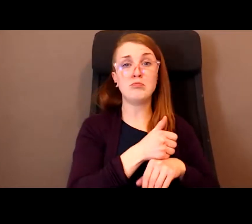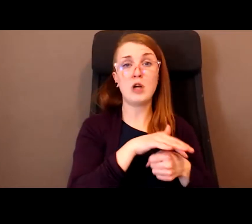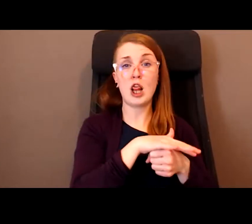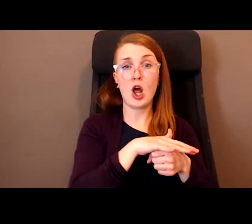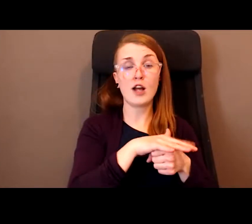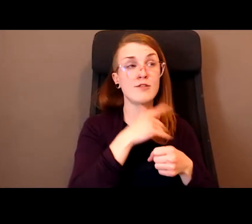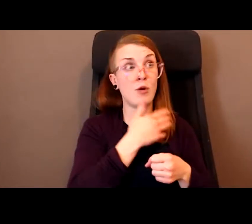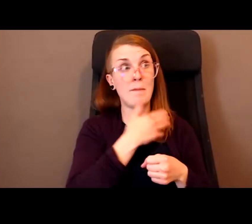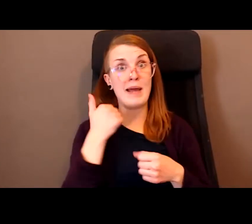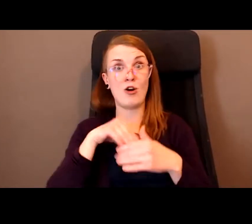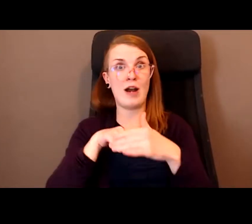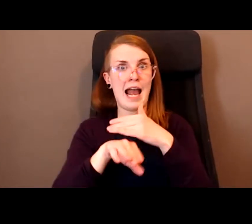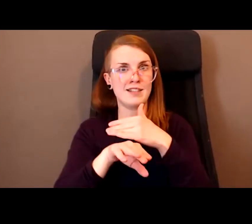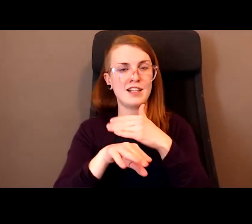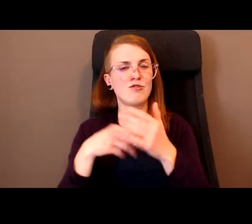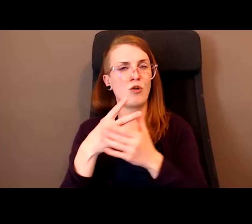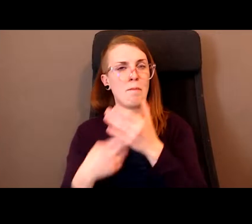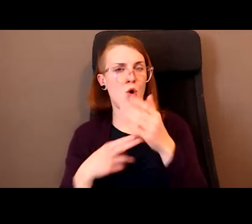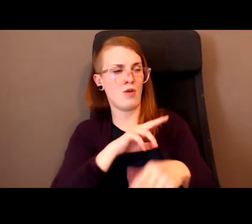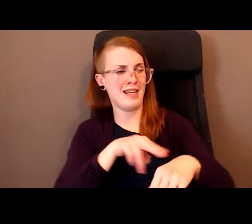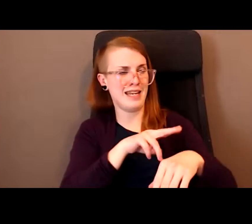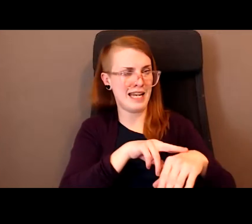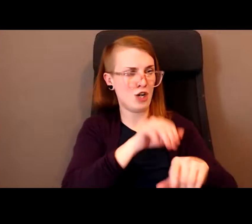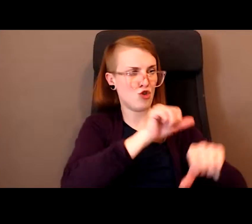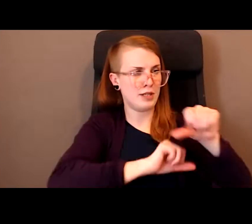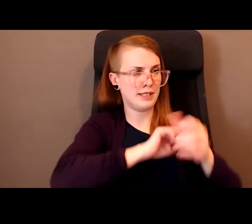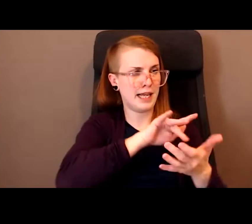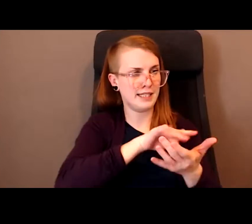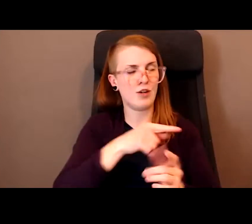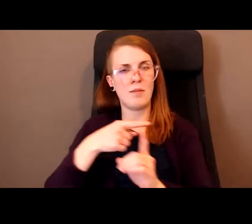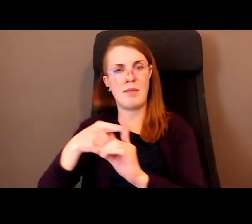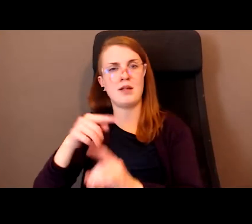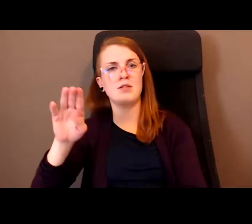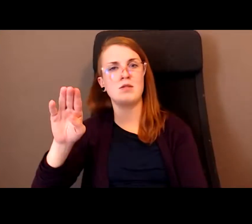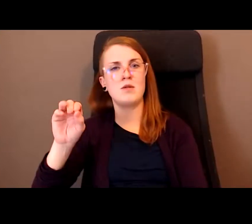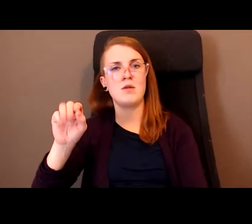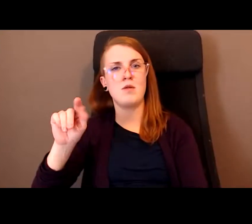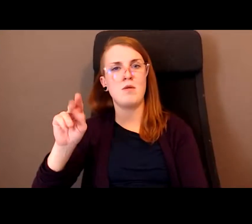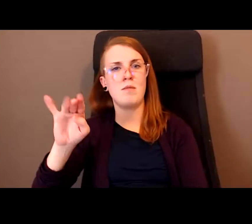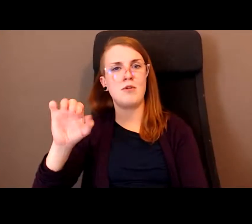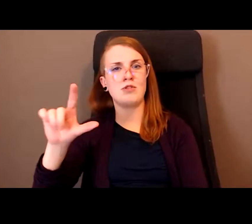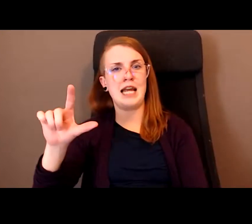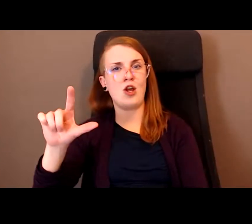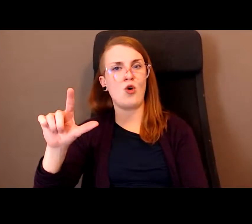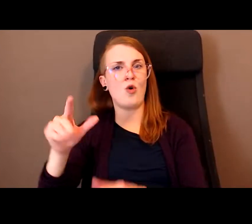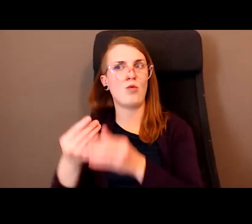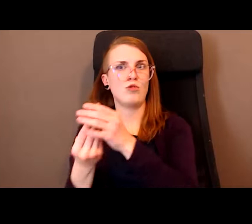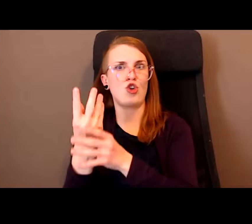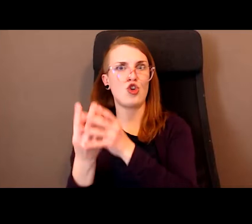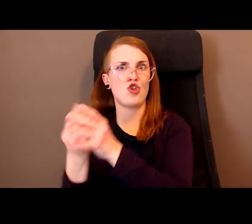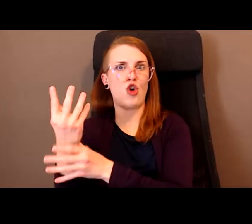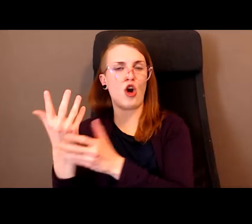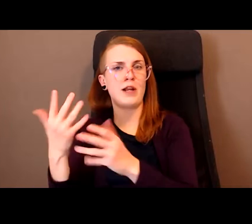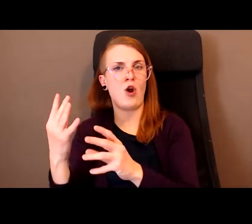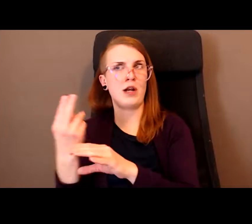access for both the Nature and Science Center and the Botanical Garden. So the Botanical Garden already uses that gateway to the